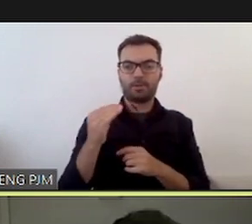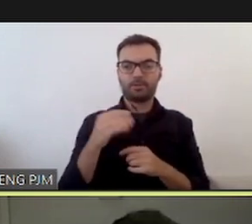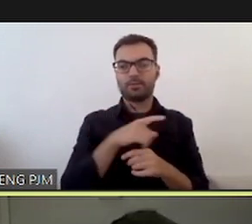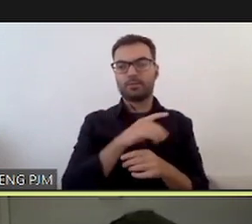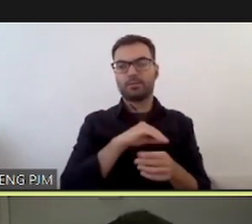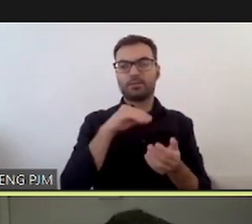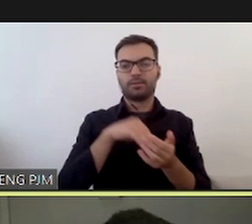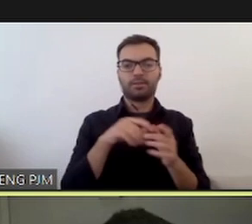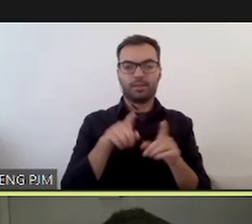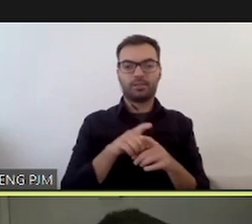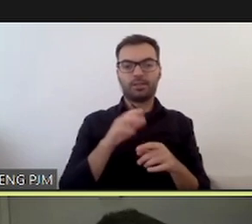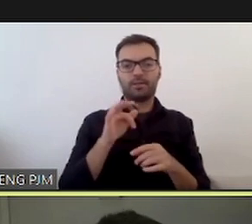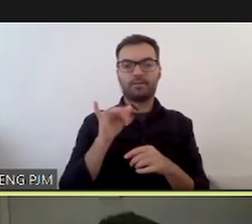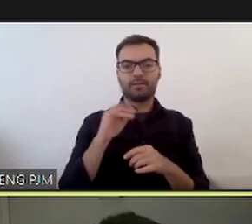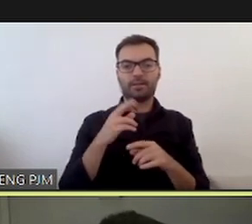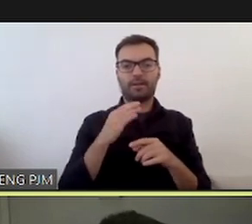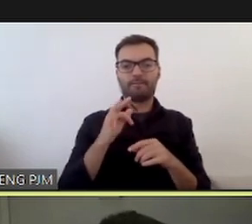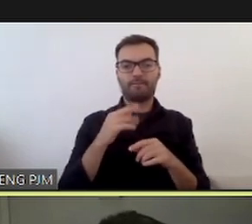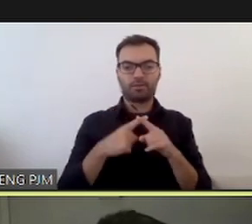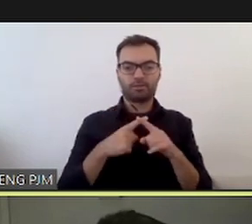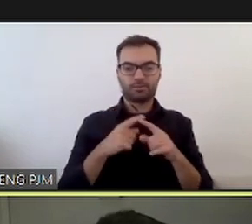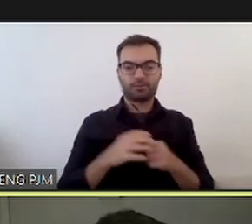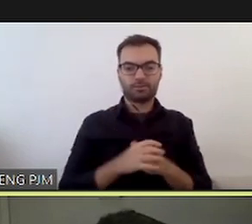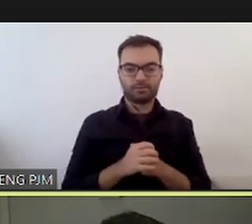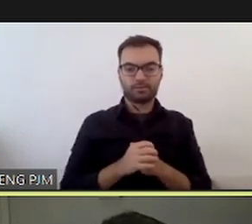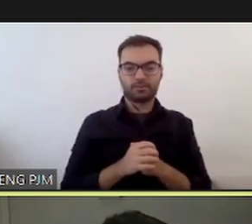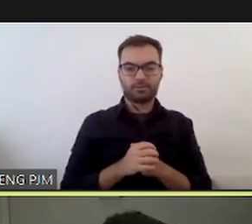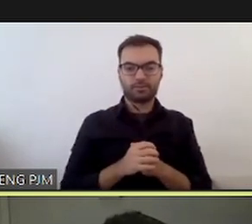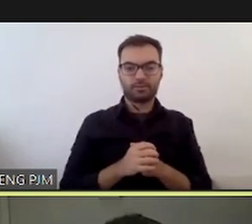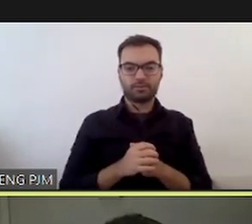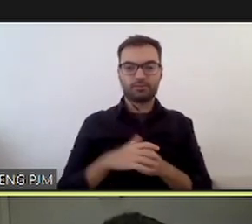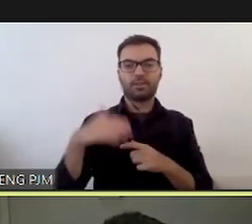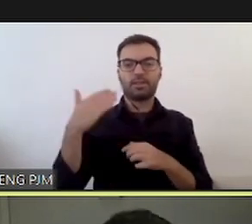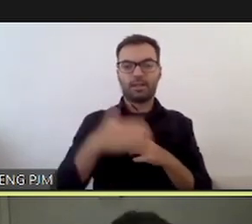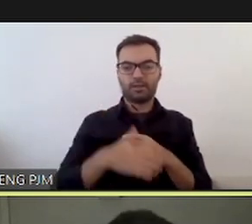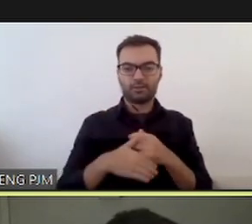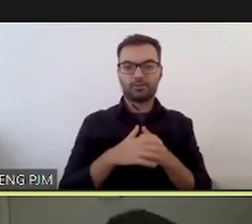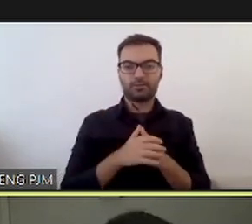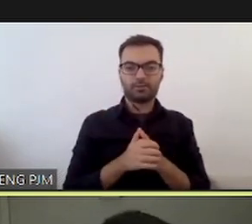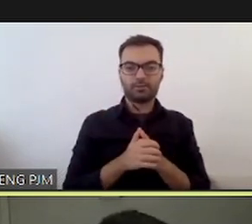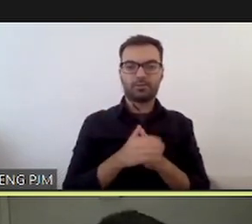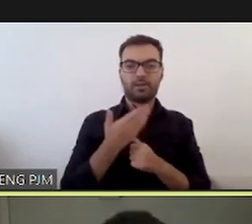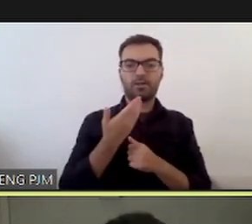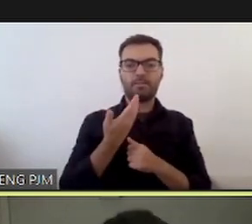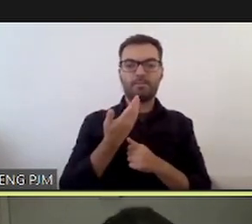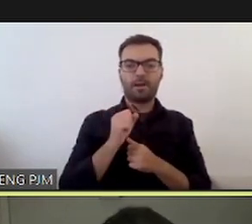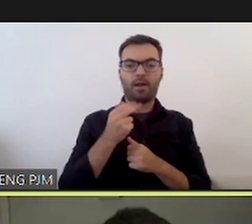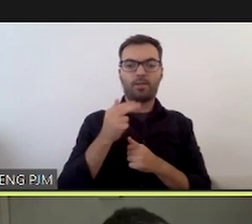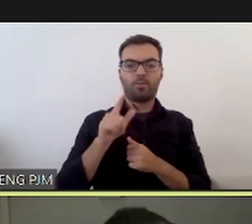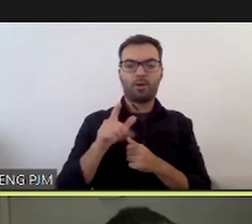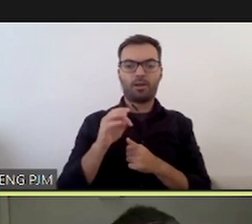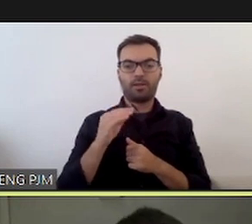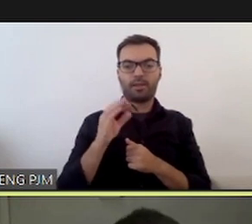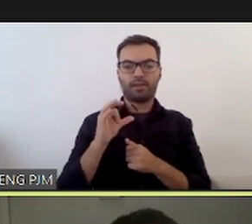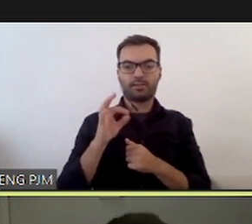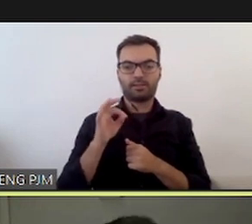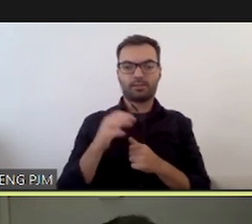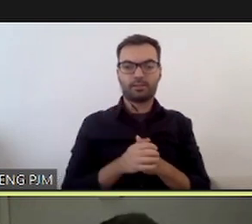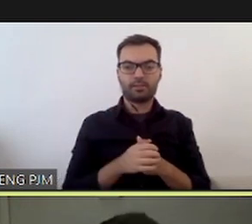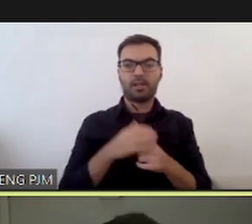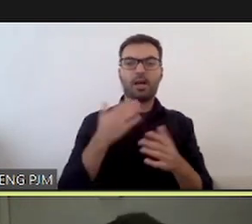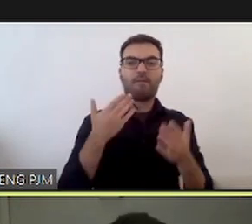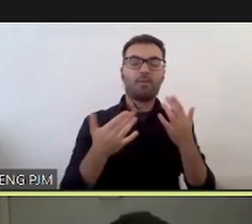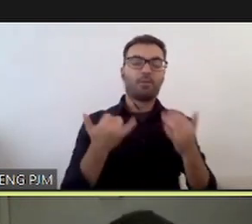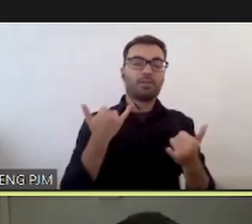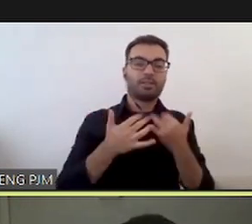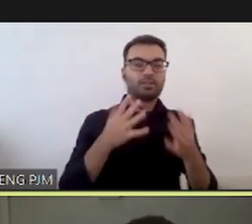on the Firefox. And last but not least, the manual test. Unfortunately, if you want to